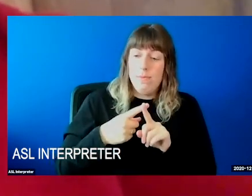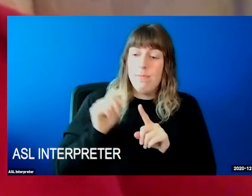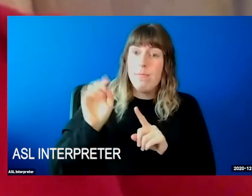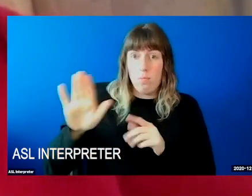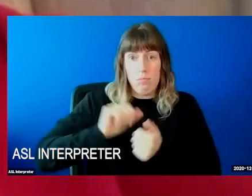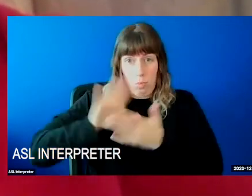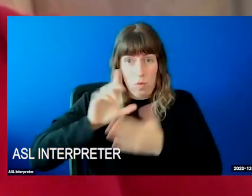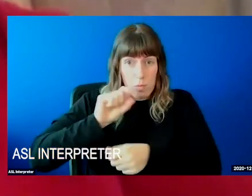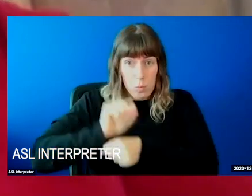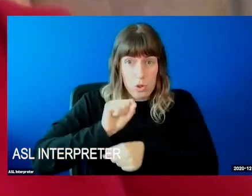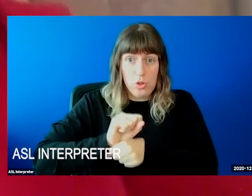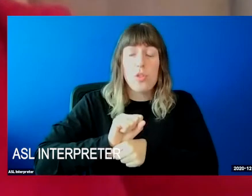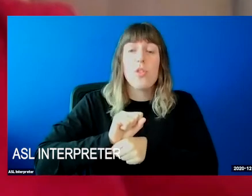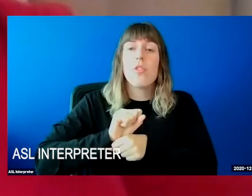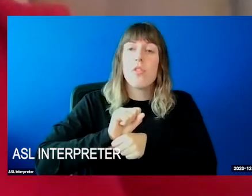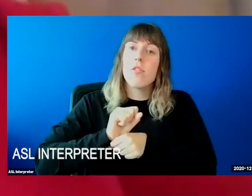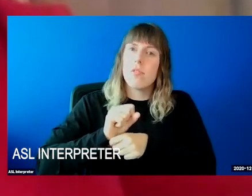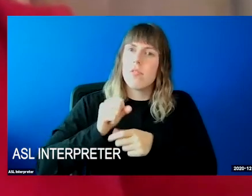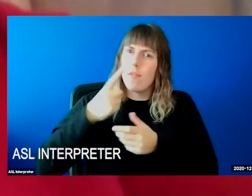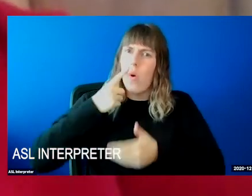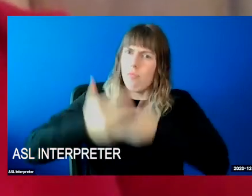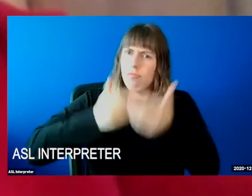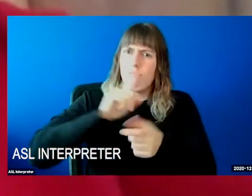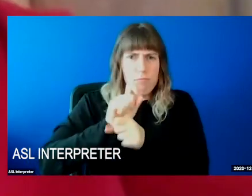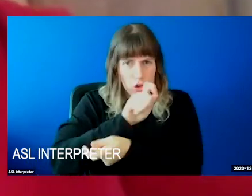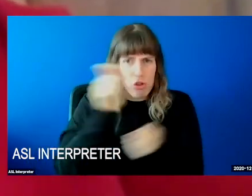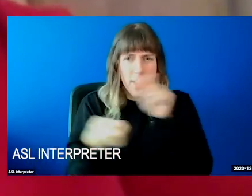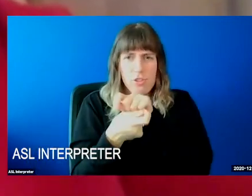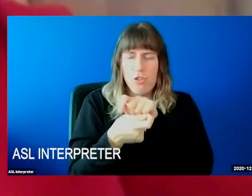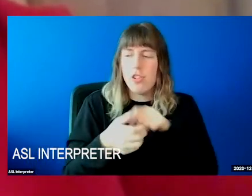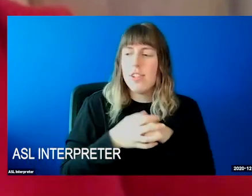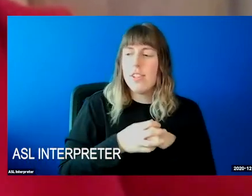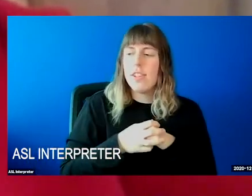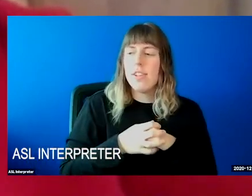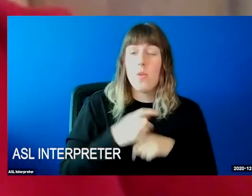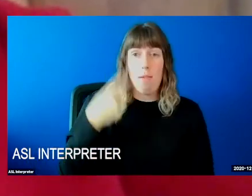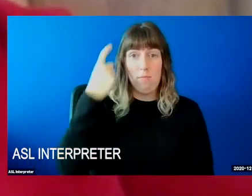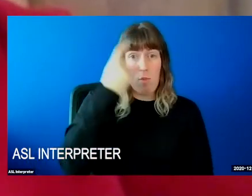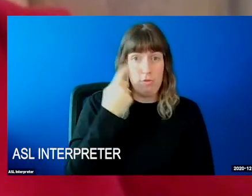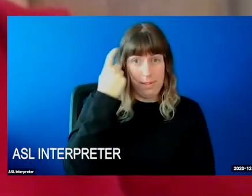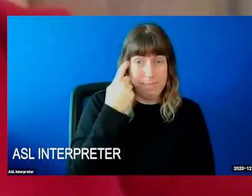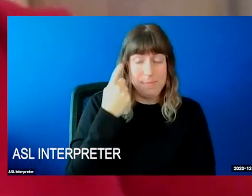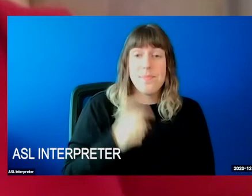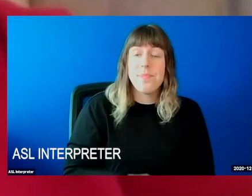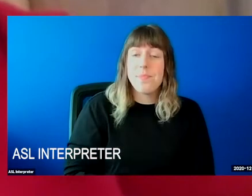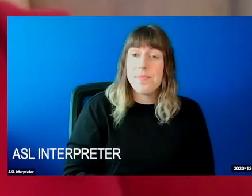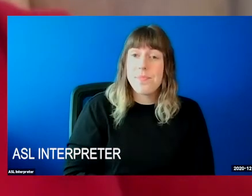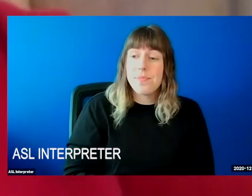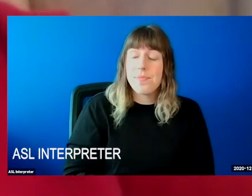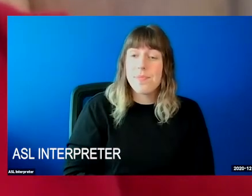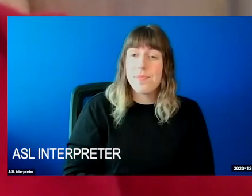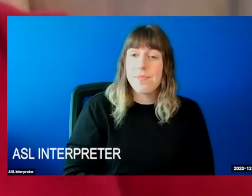of working to achieve some action. So I'm wondering if you have any thoughts about, is